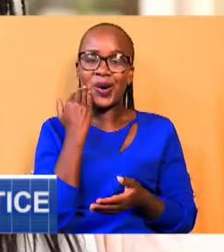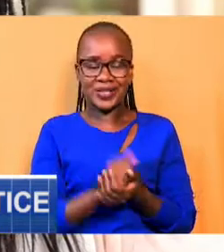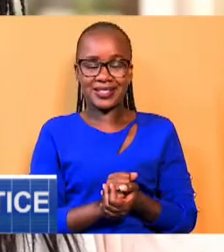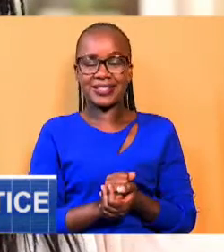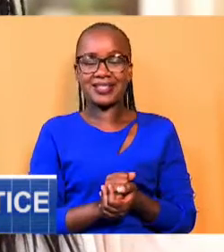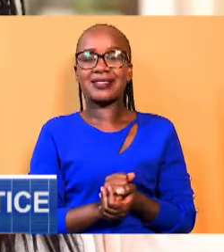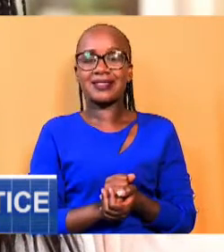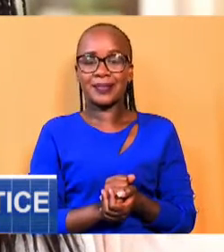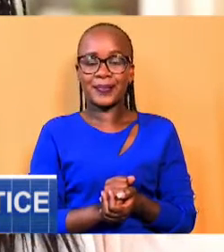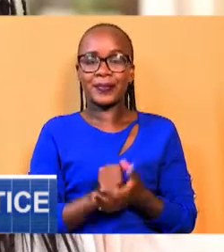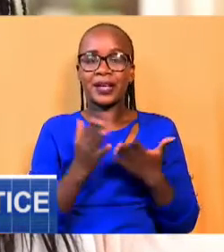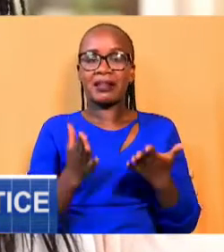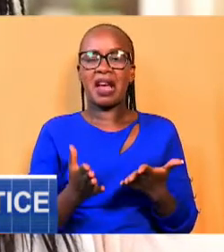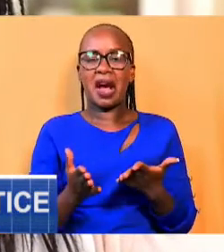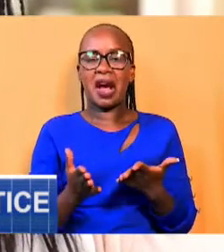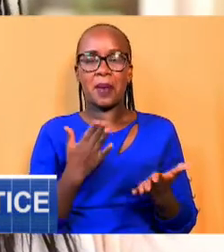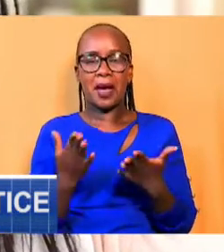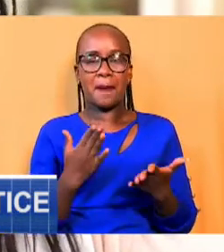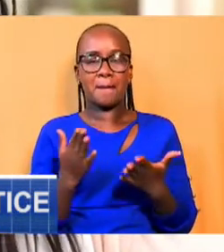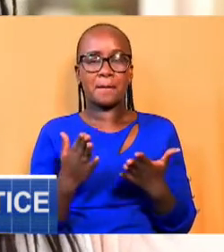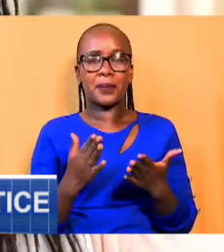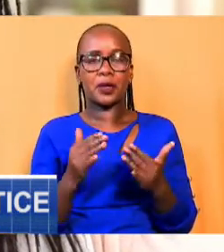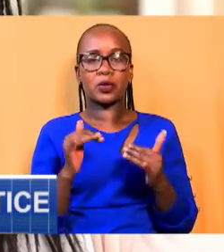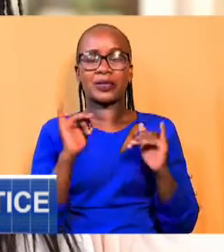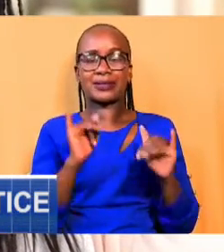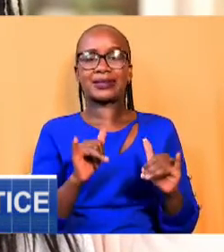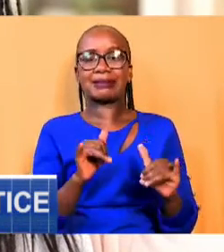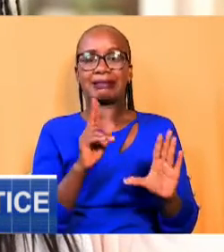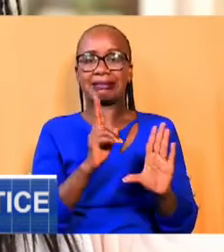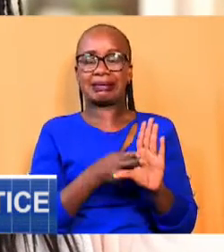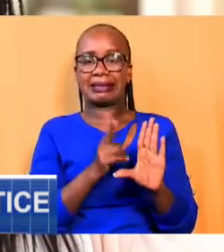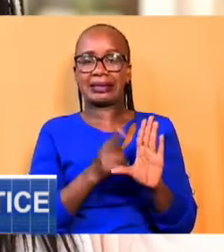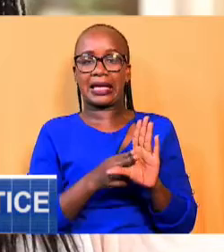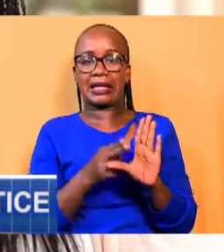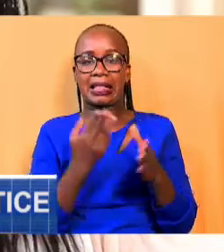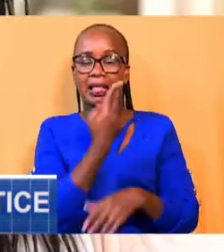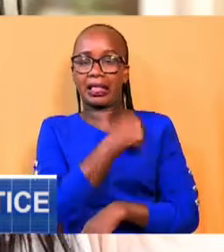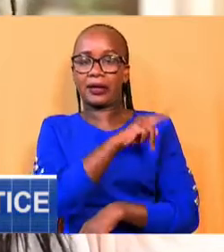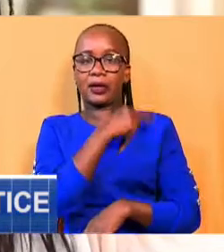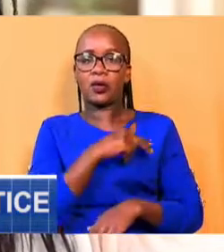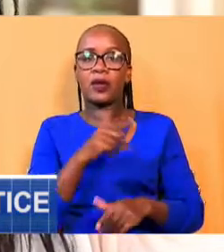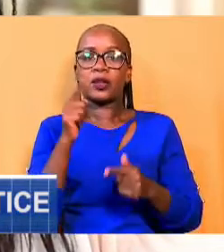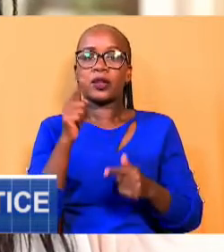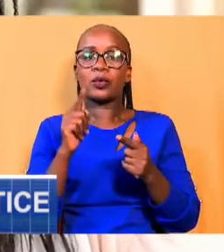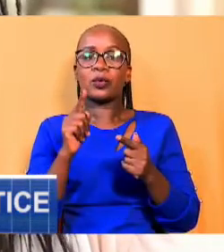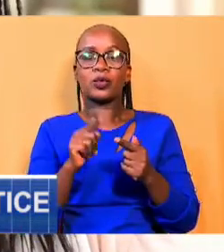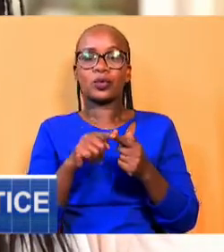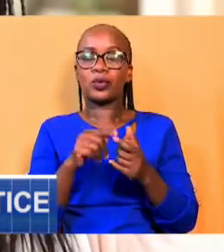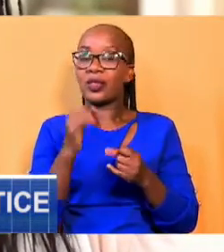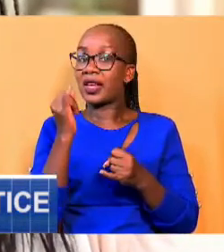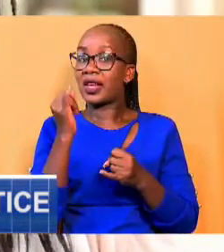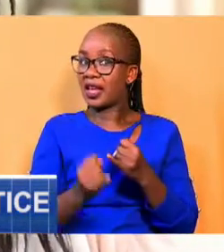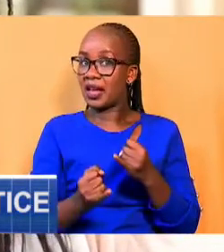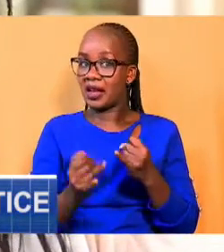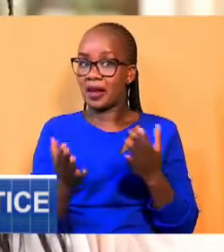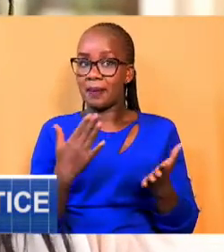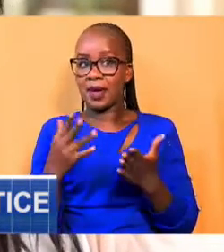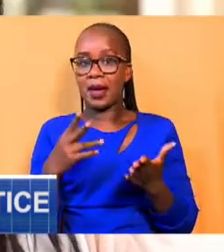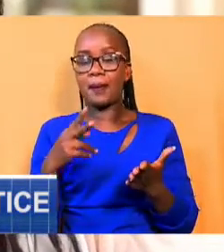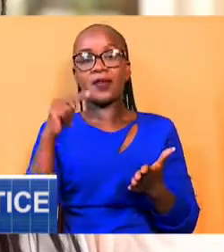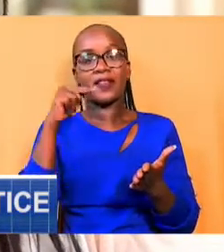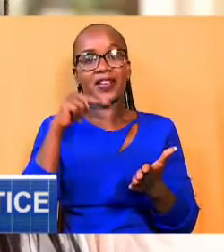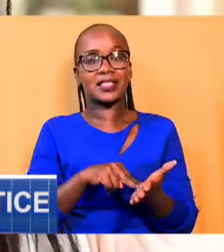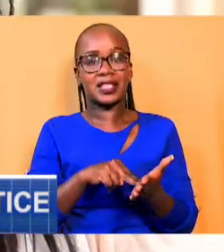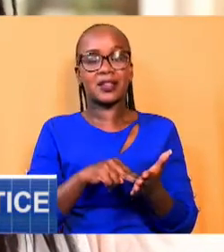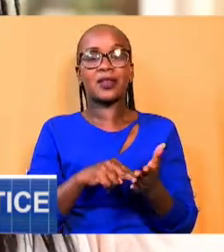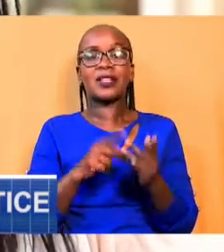So it simply means you end up in a psychiatric facility until, as and when you're either fit to